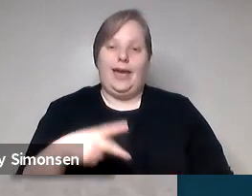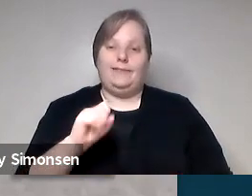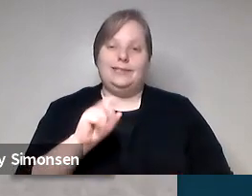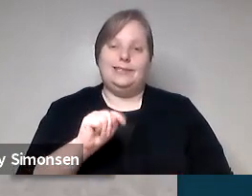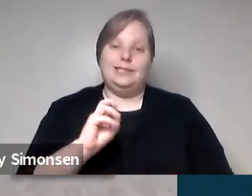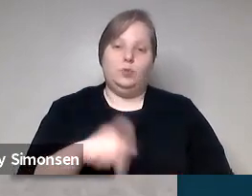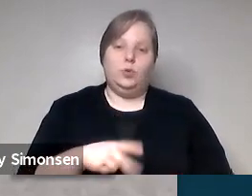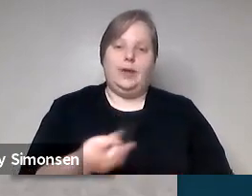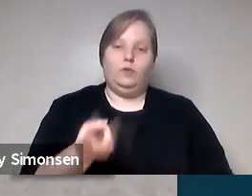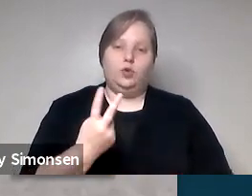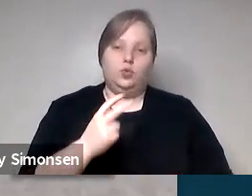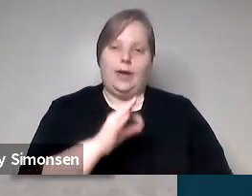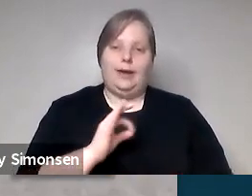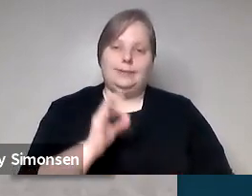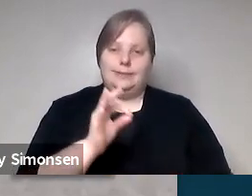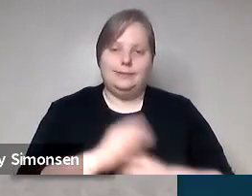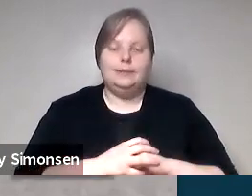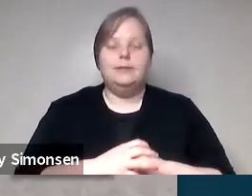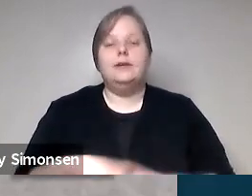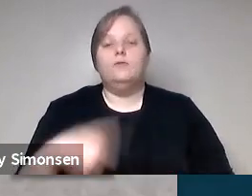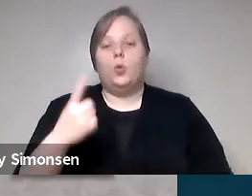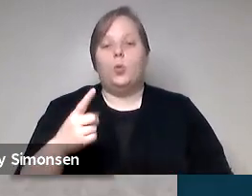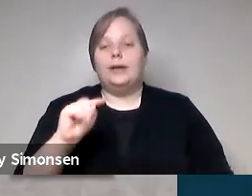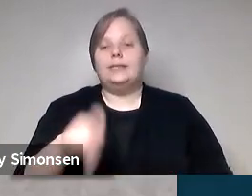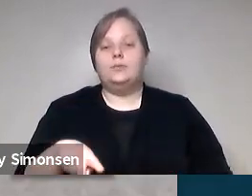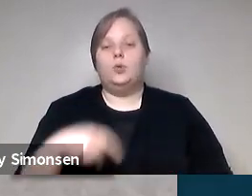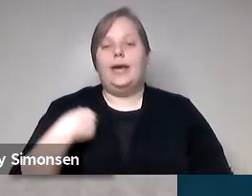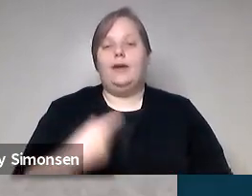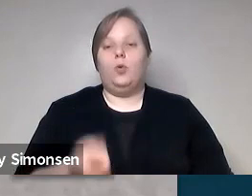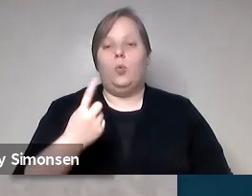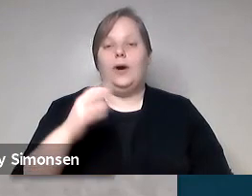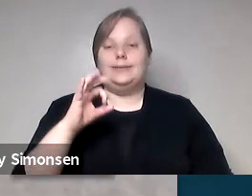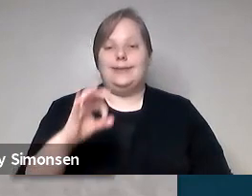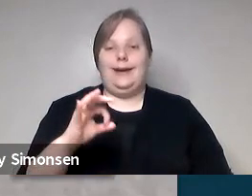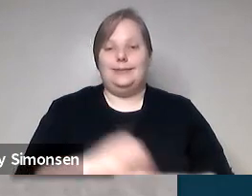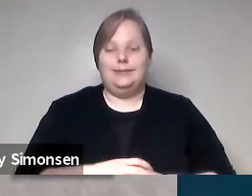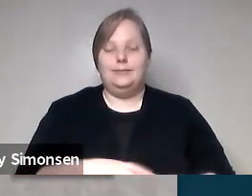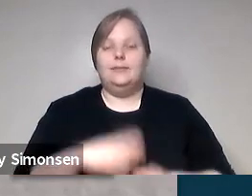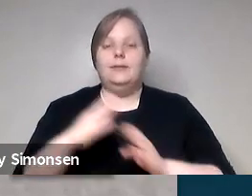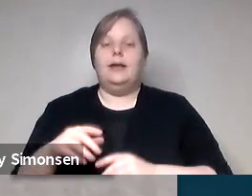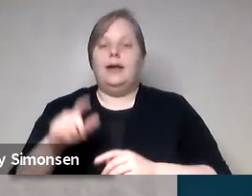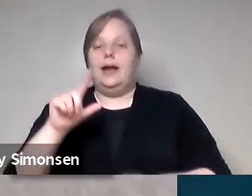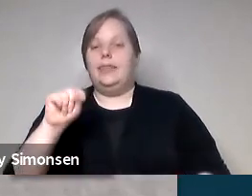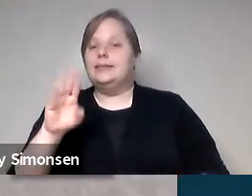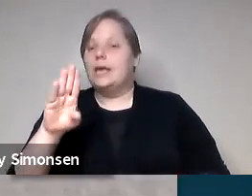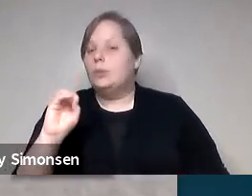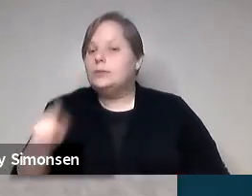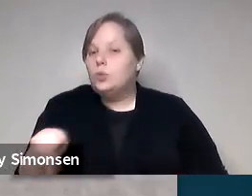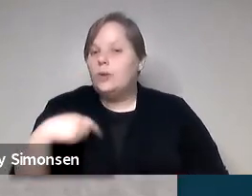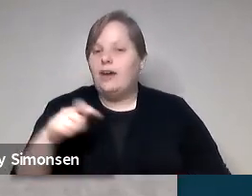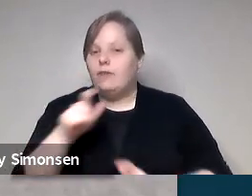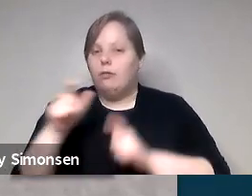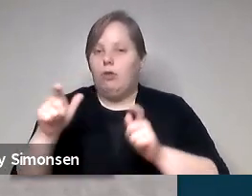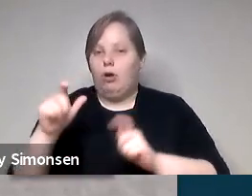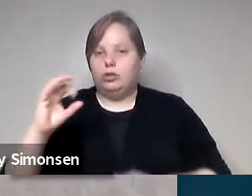have 2 dots. For 1 teaspoon, we have 1 dot. And then for the tablespoon, we have a